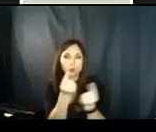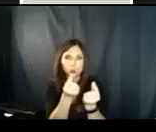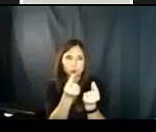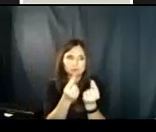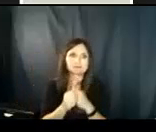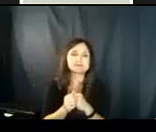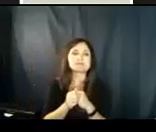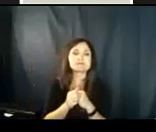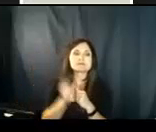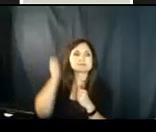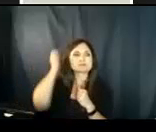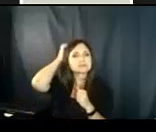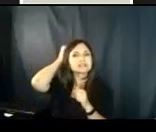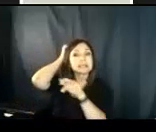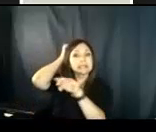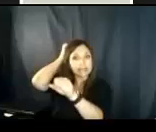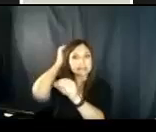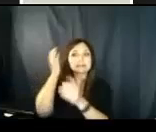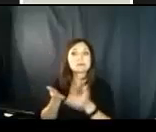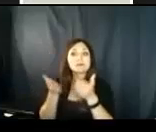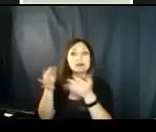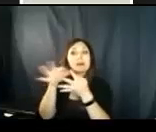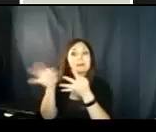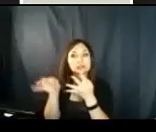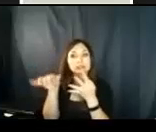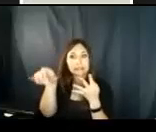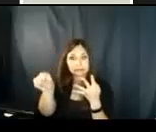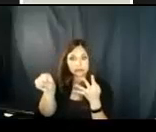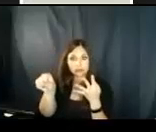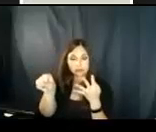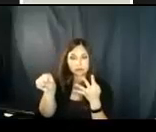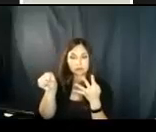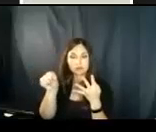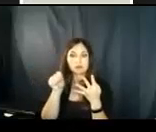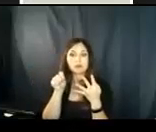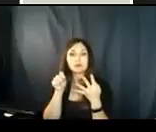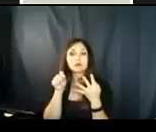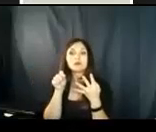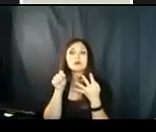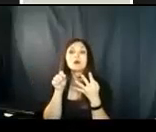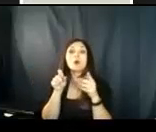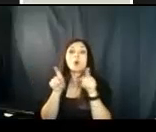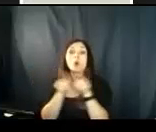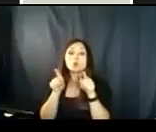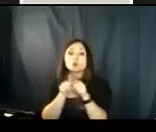be, yes, we provide options, but we want to provide direction for